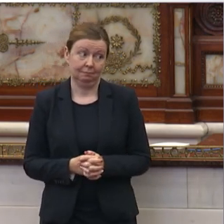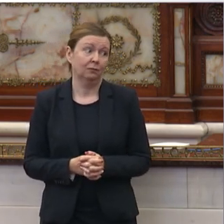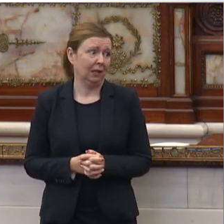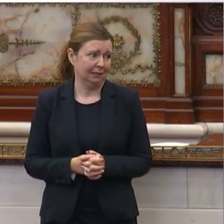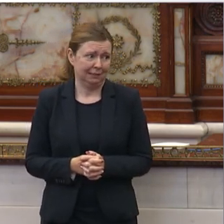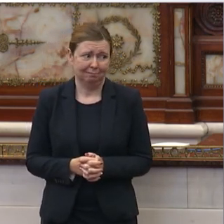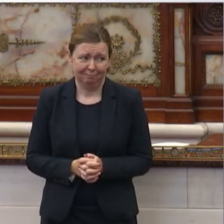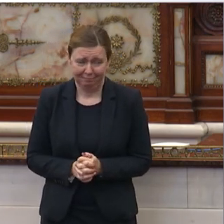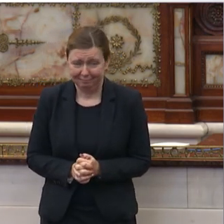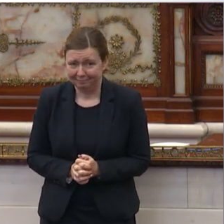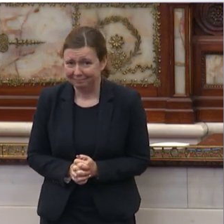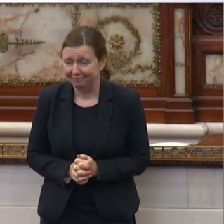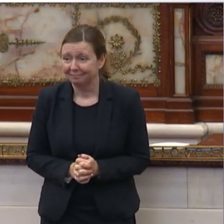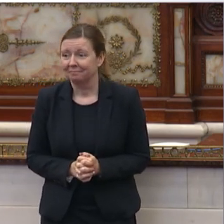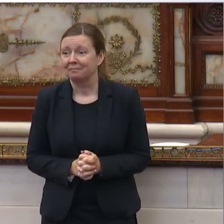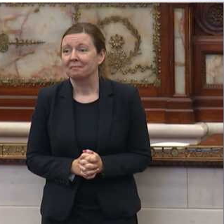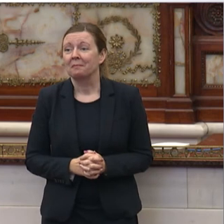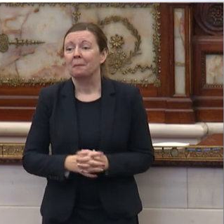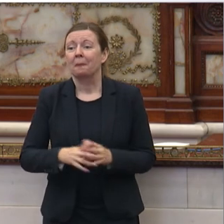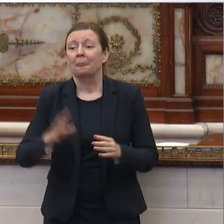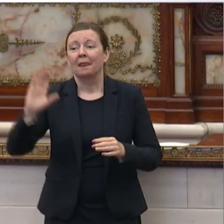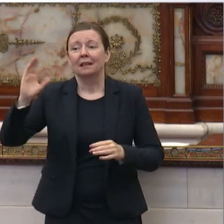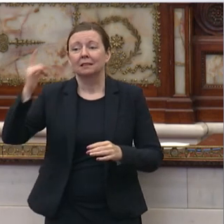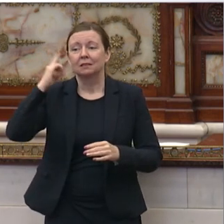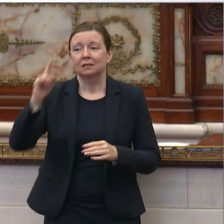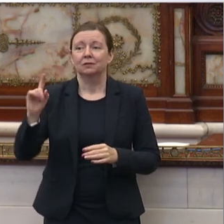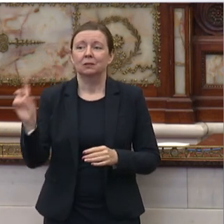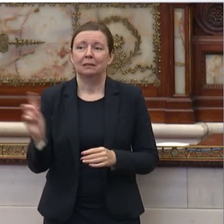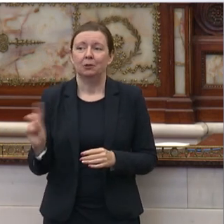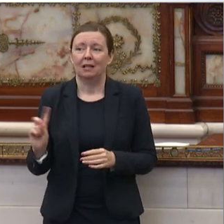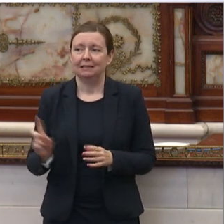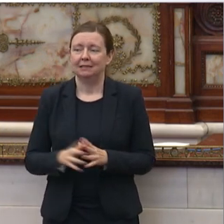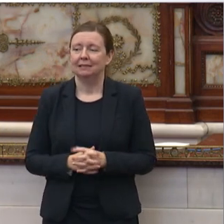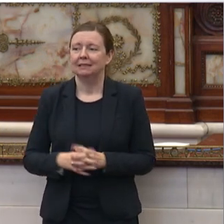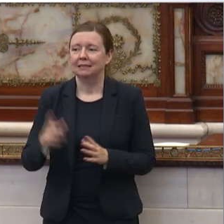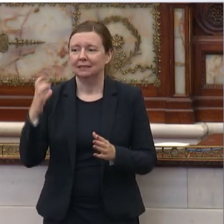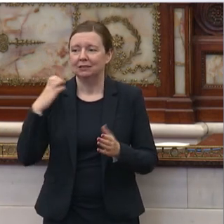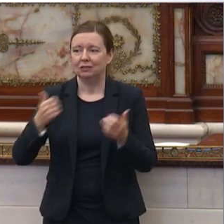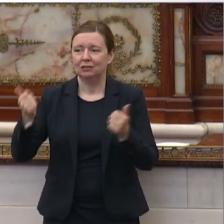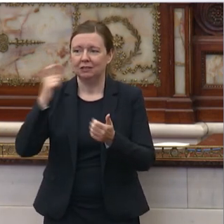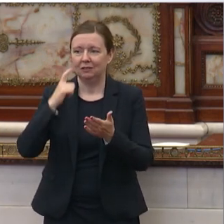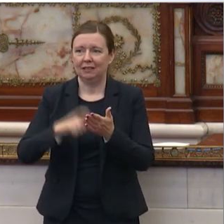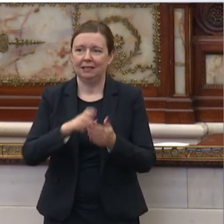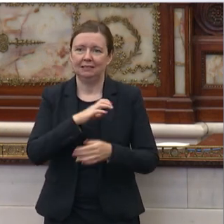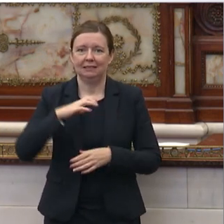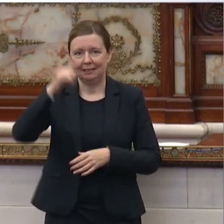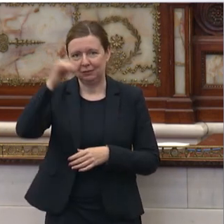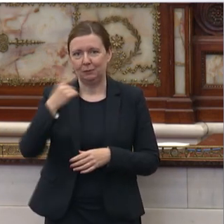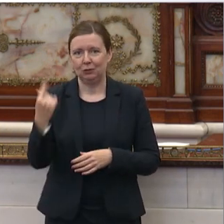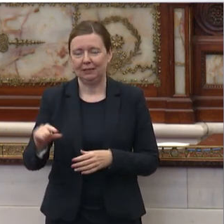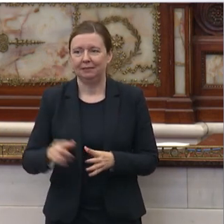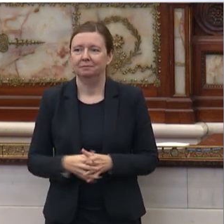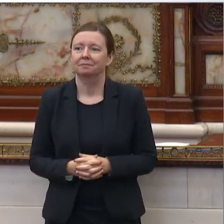much. Speeches on behalf of the majority, Chair recognizes Councilman Green.